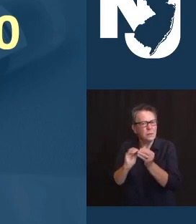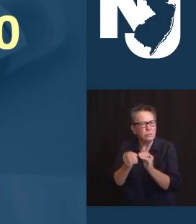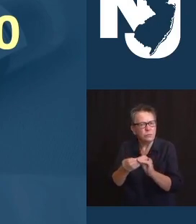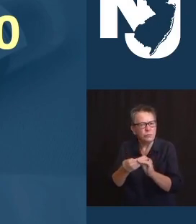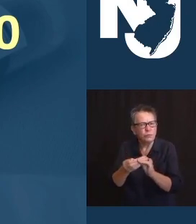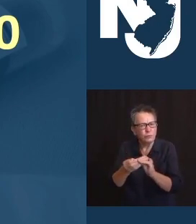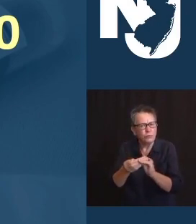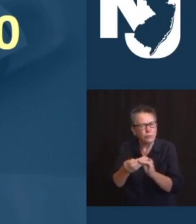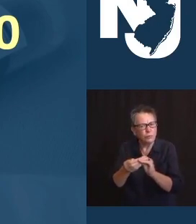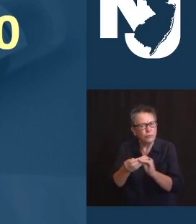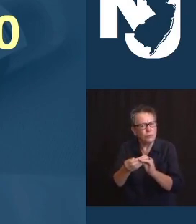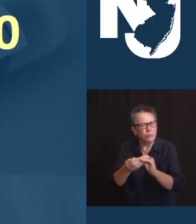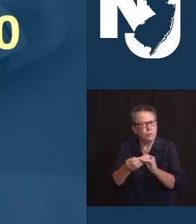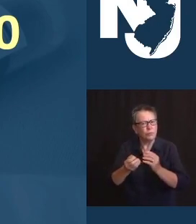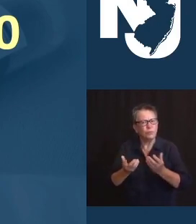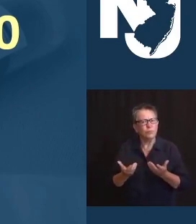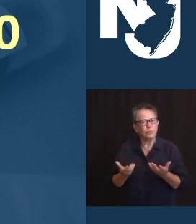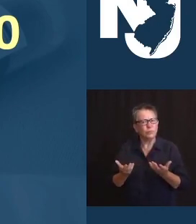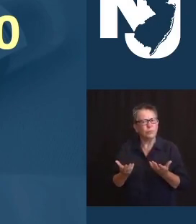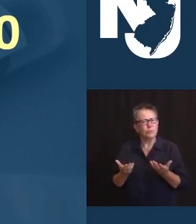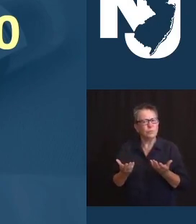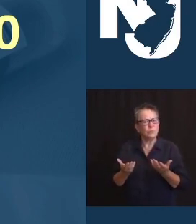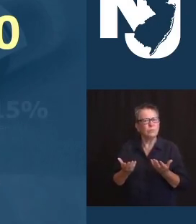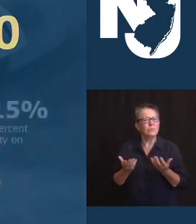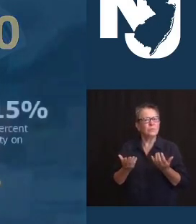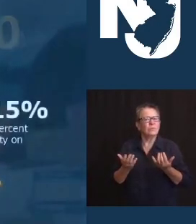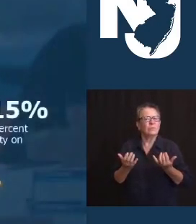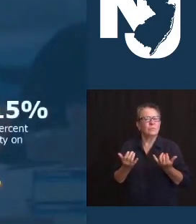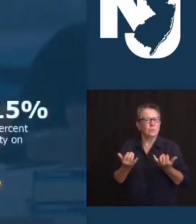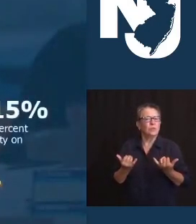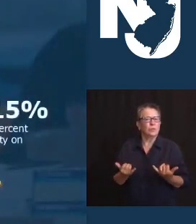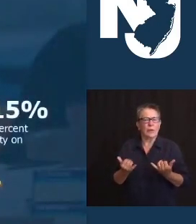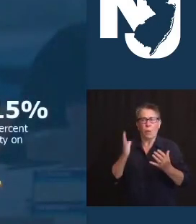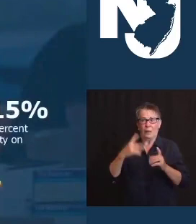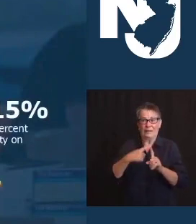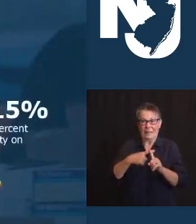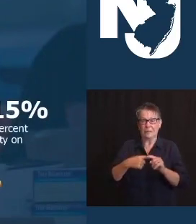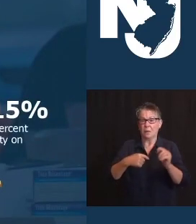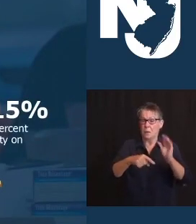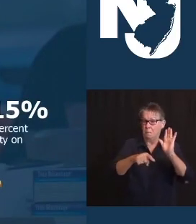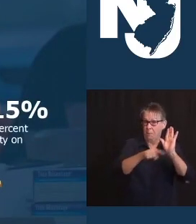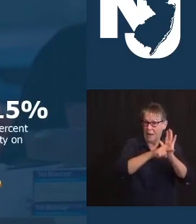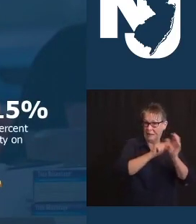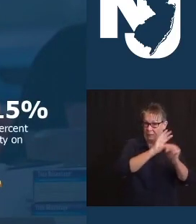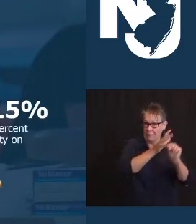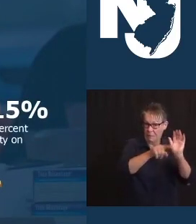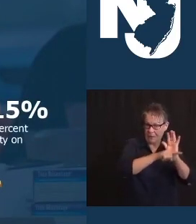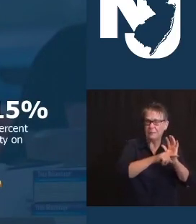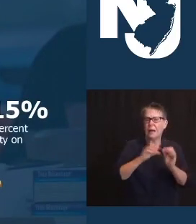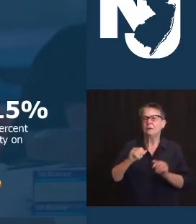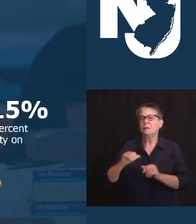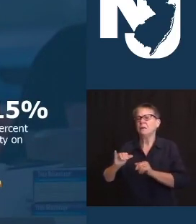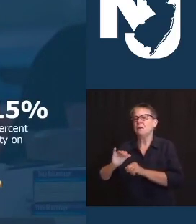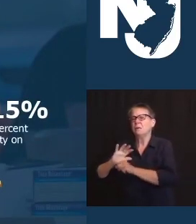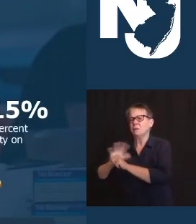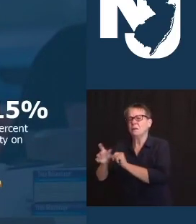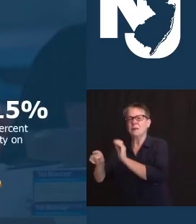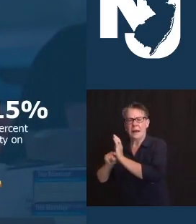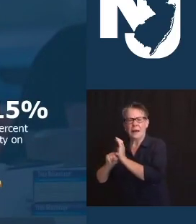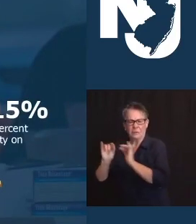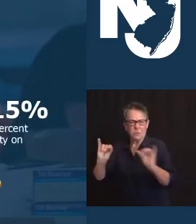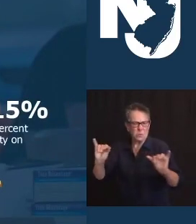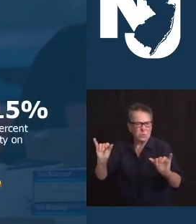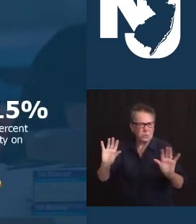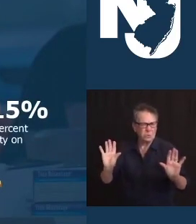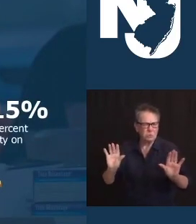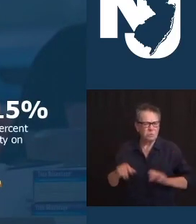to be pretty tough on as well. The positivity rate for tests recorded for July 27, which is the latest date for